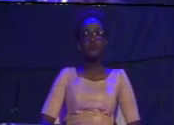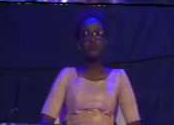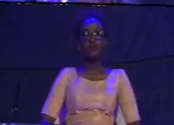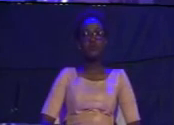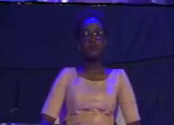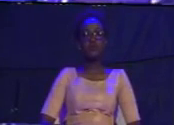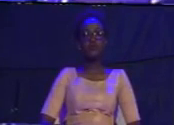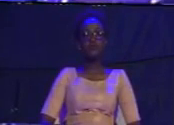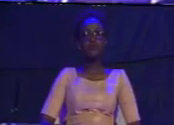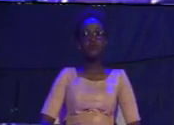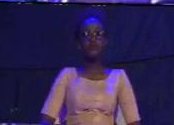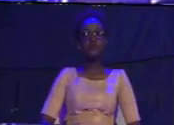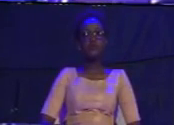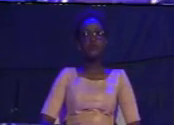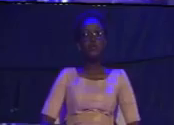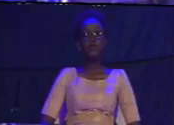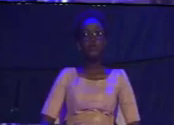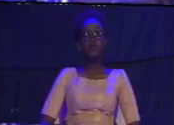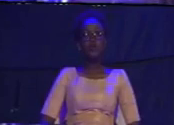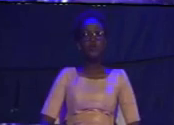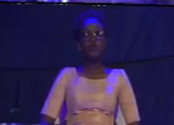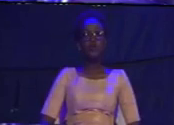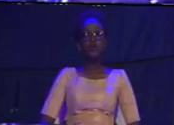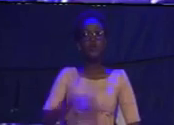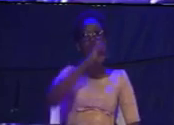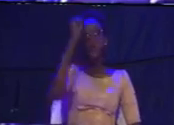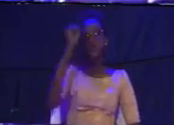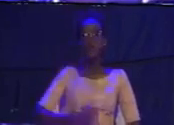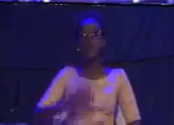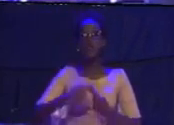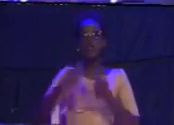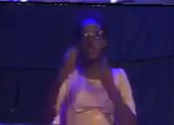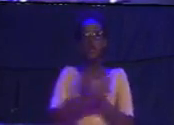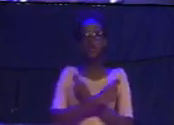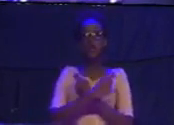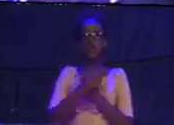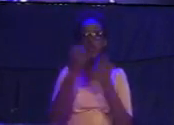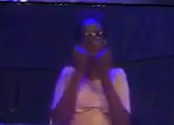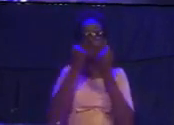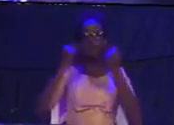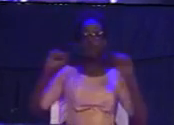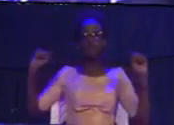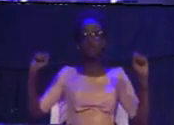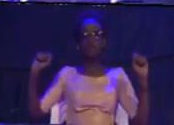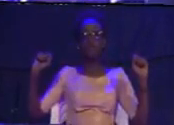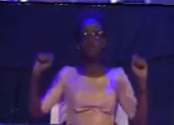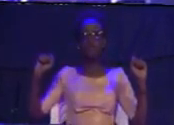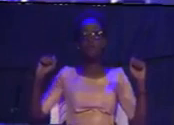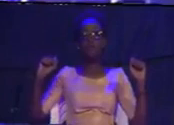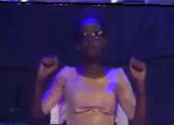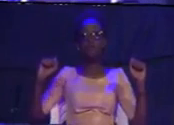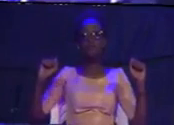sera sauvée. Afrique. Et l'Afrique sera